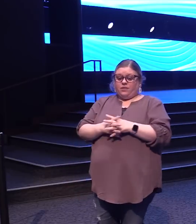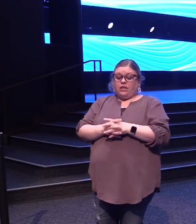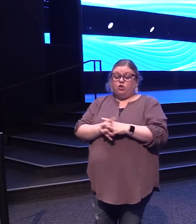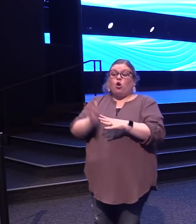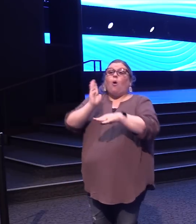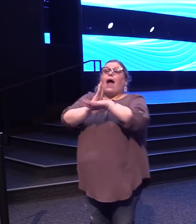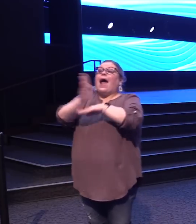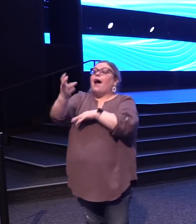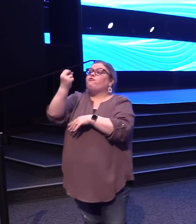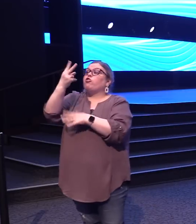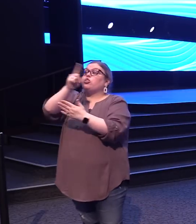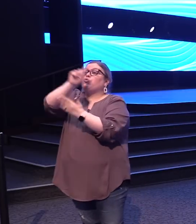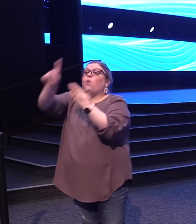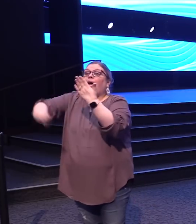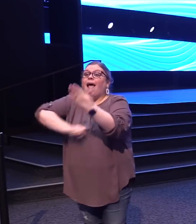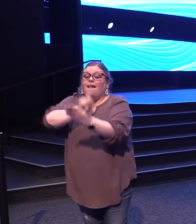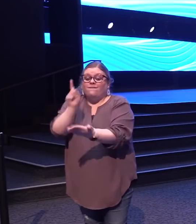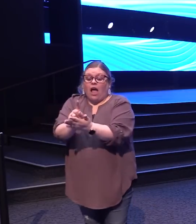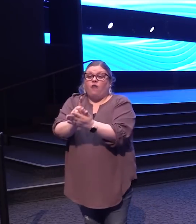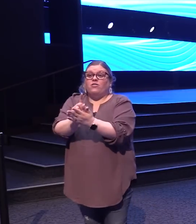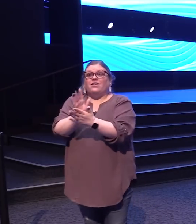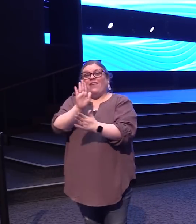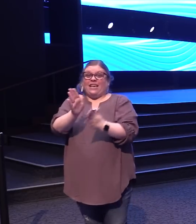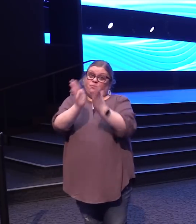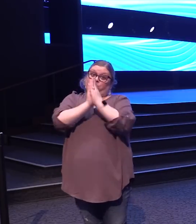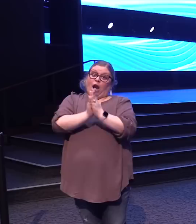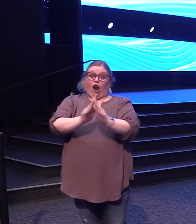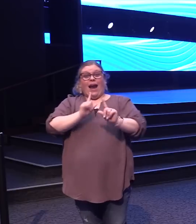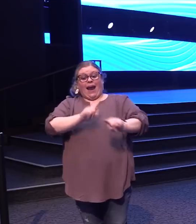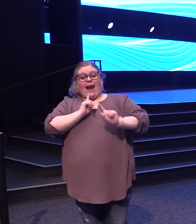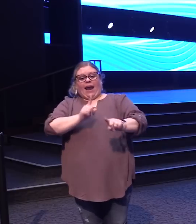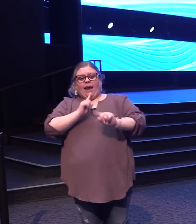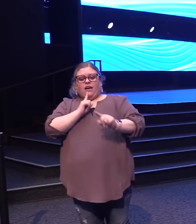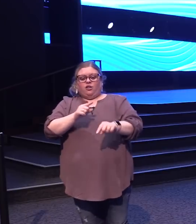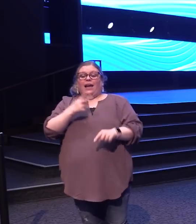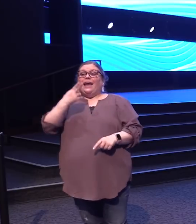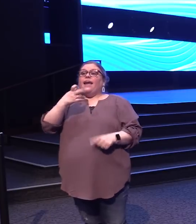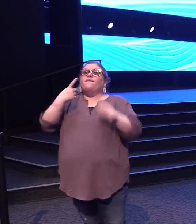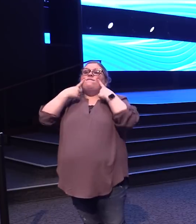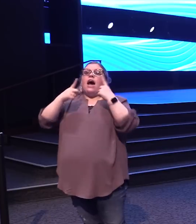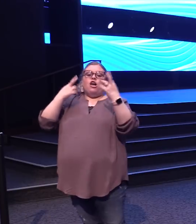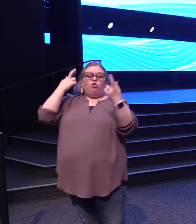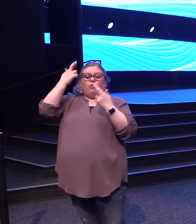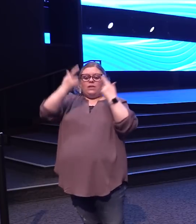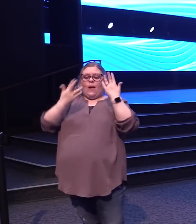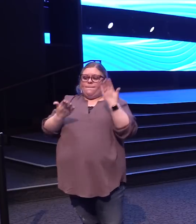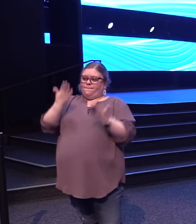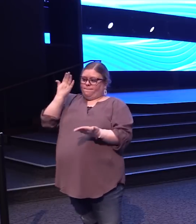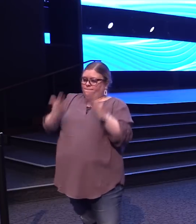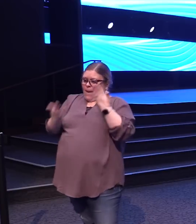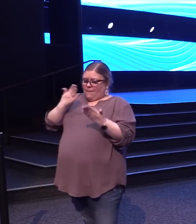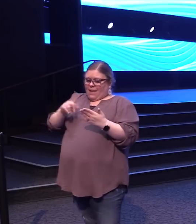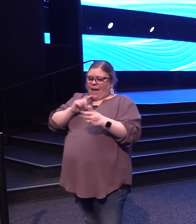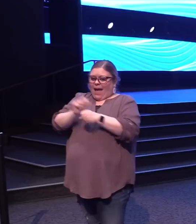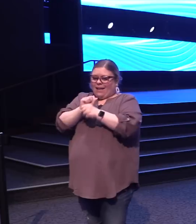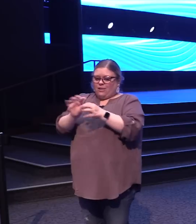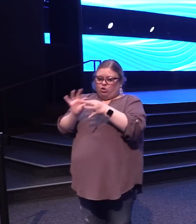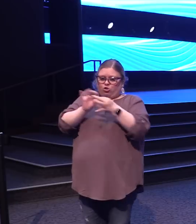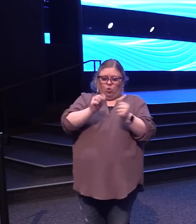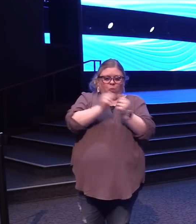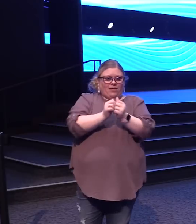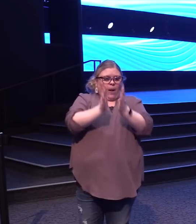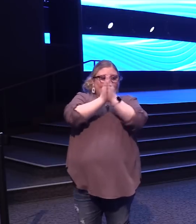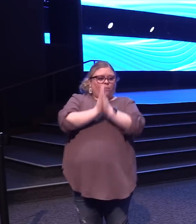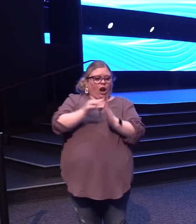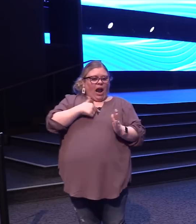So after 12 hours of answered prayer, Nils finally realizes that maybe this thing has something to do with a